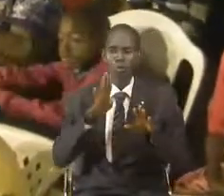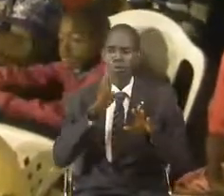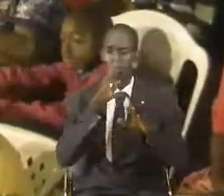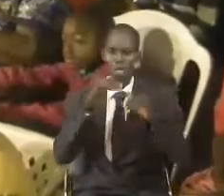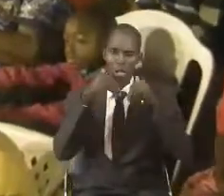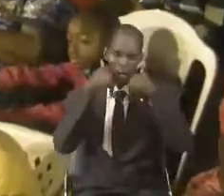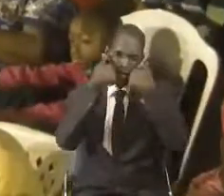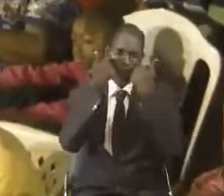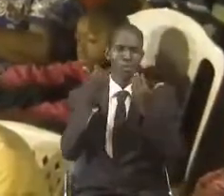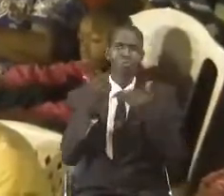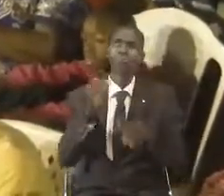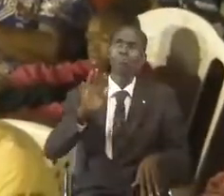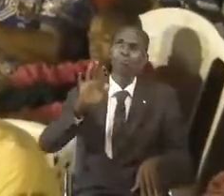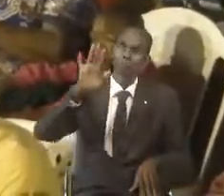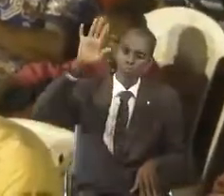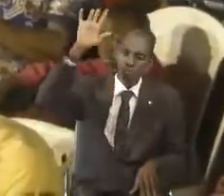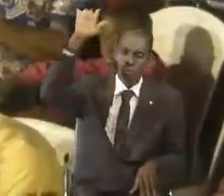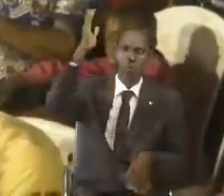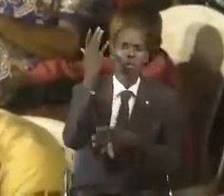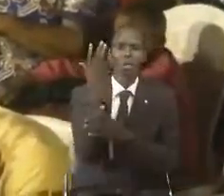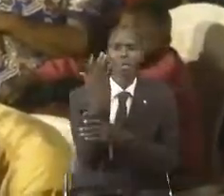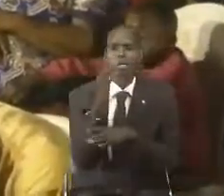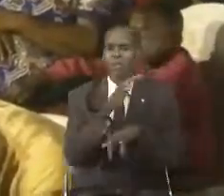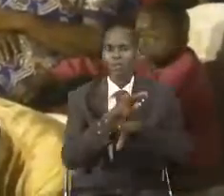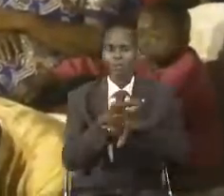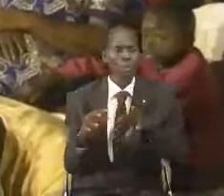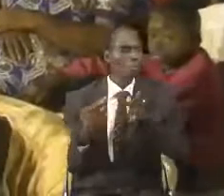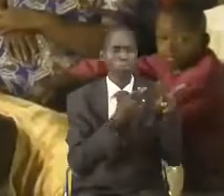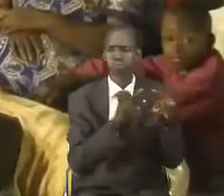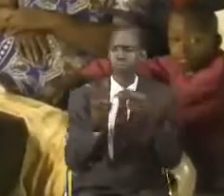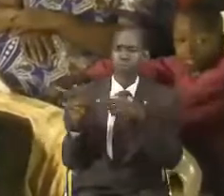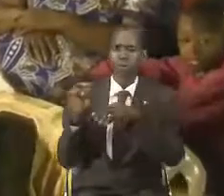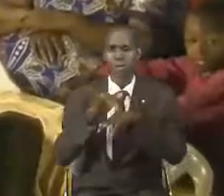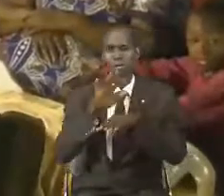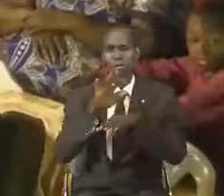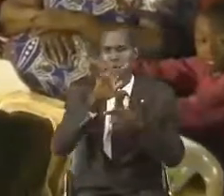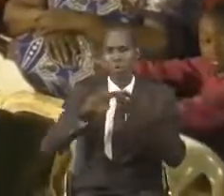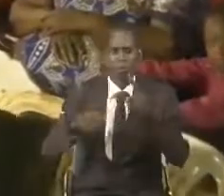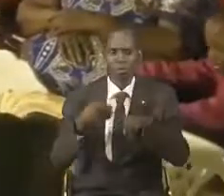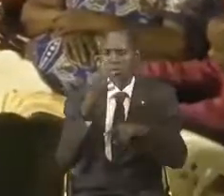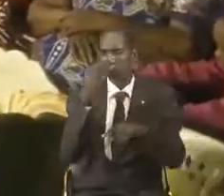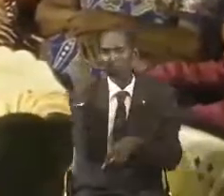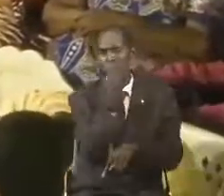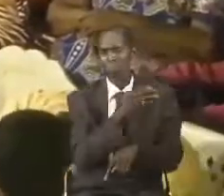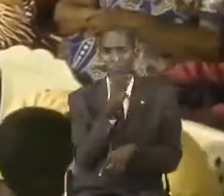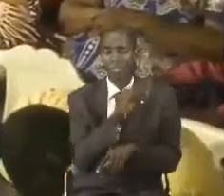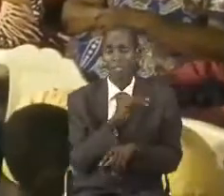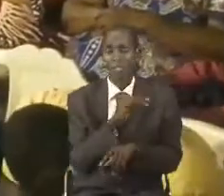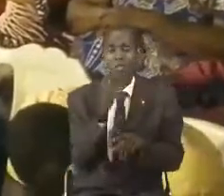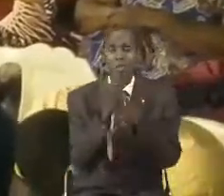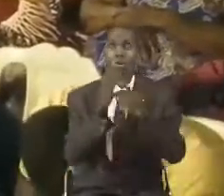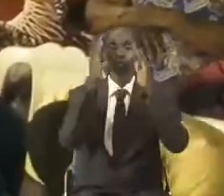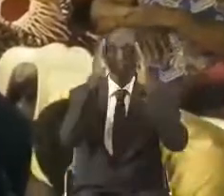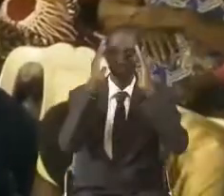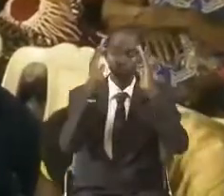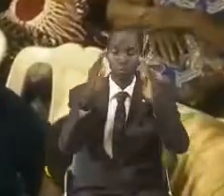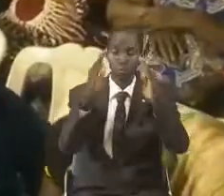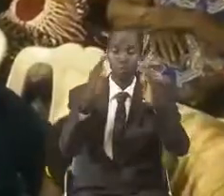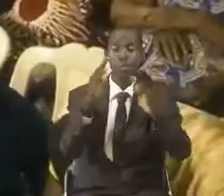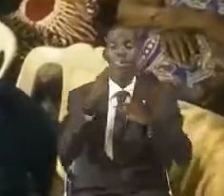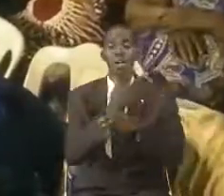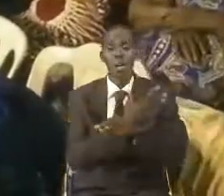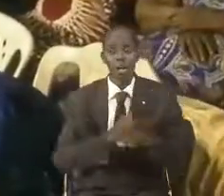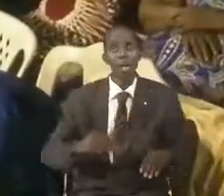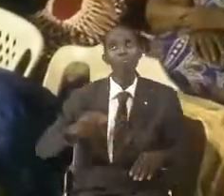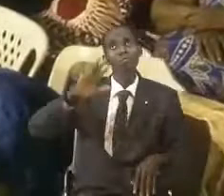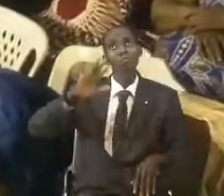hand. Yes, there on the left. God bless you there. In my front here, God bless you. Over there on the right, far at the back, God